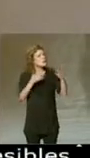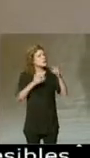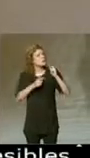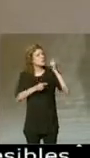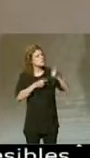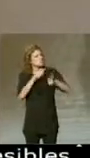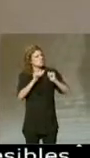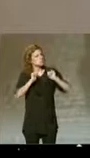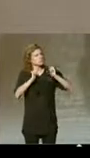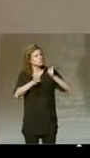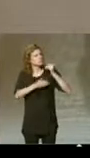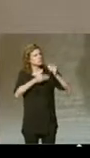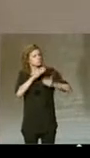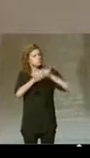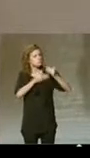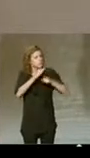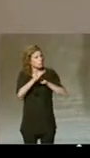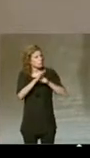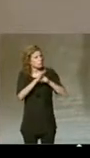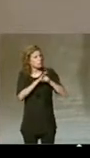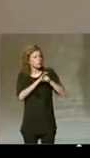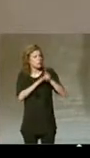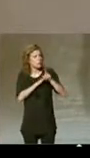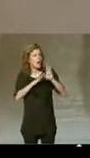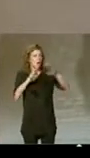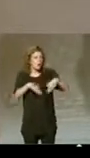that point on, they started